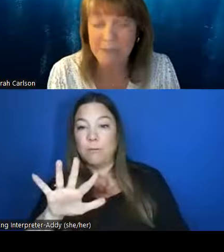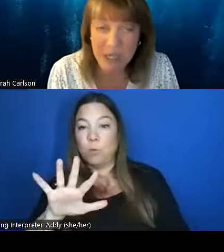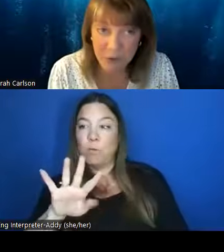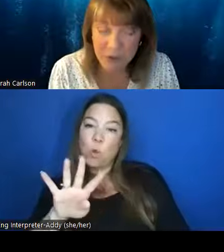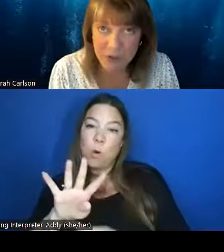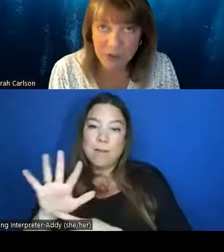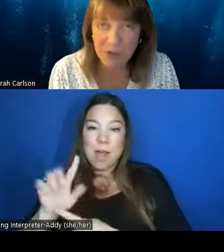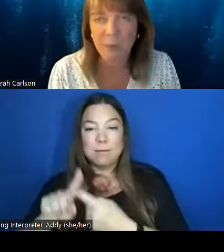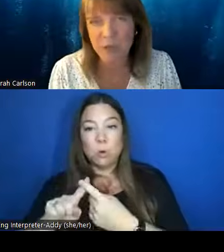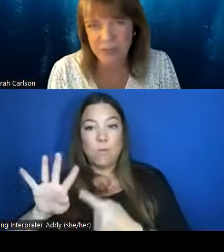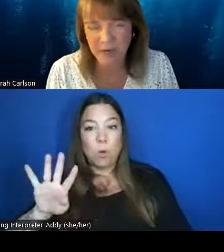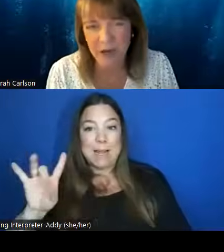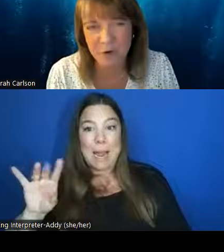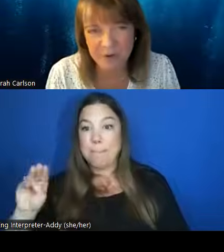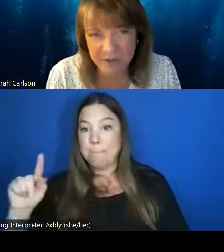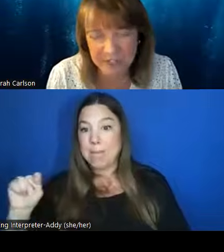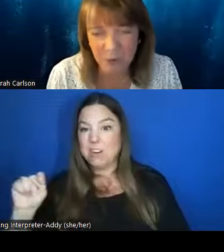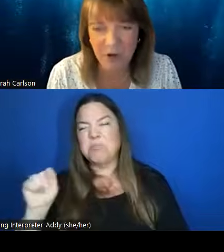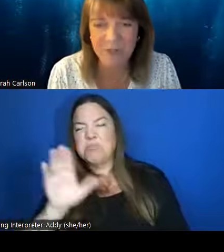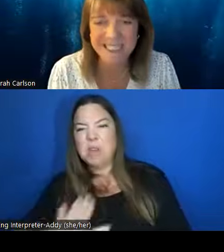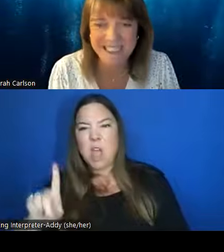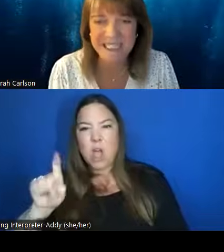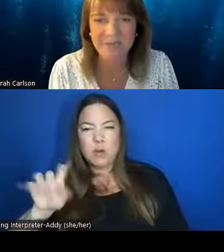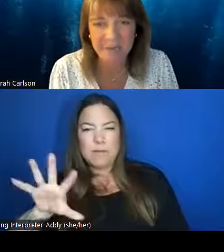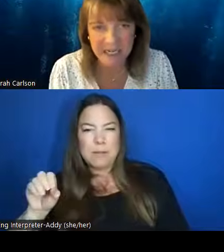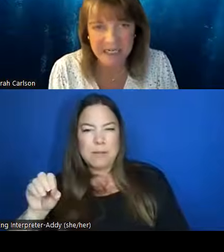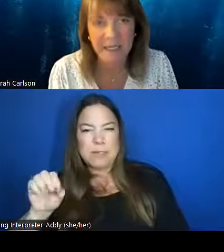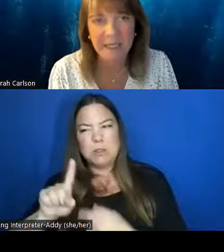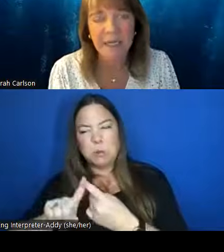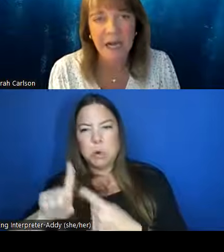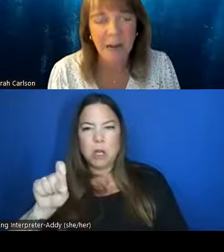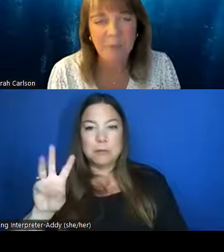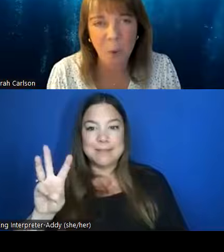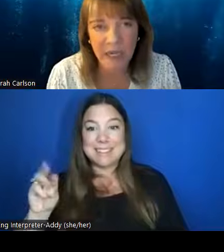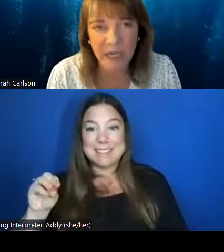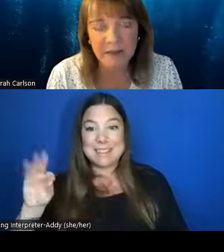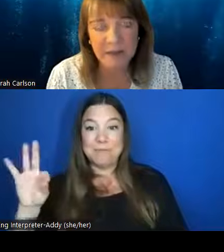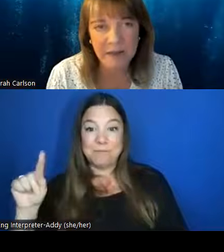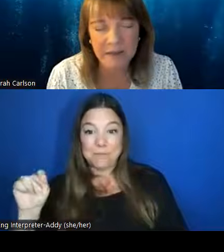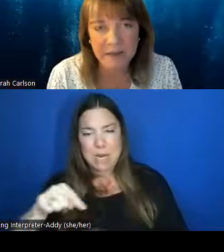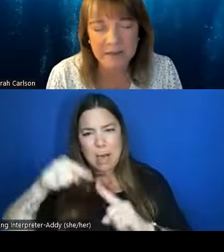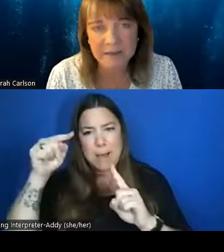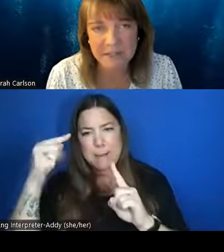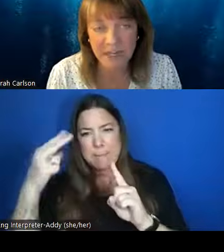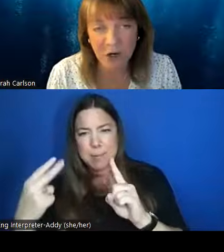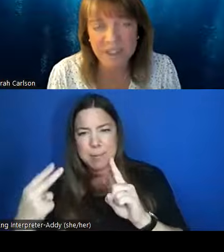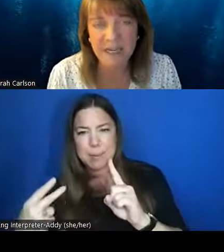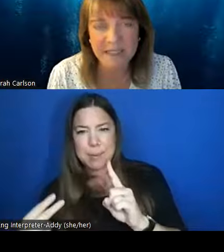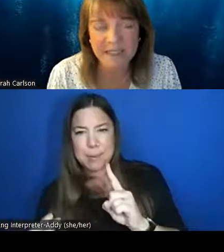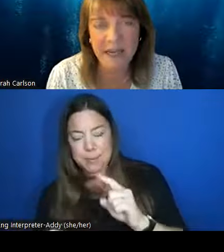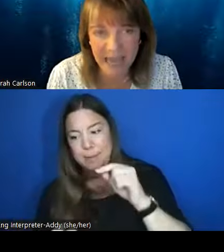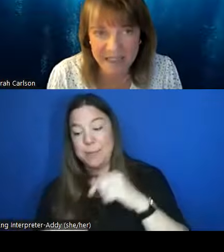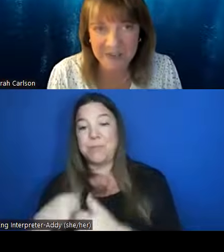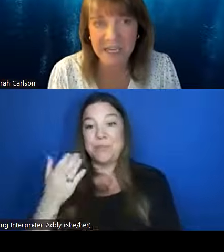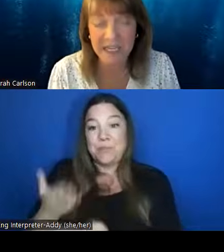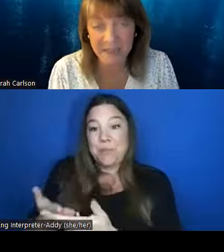48 meters, which is about 150 or 160 feet, we set our sights